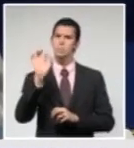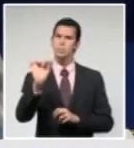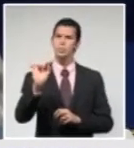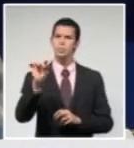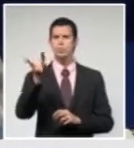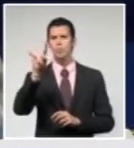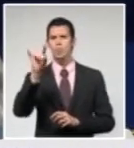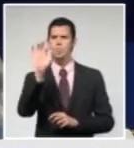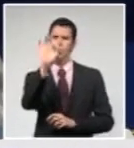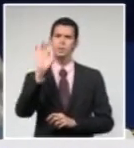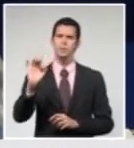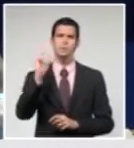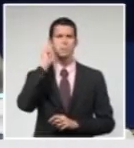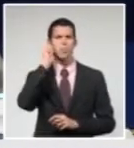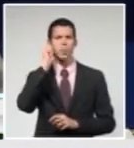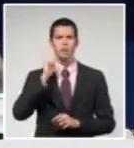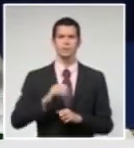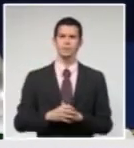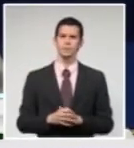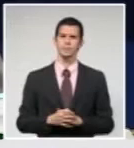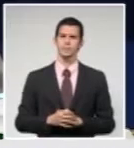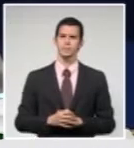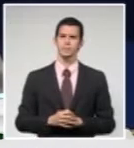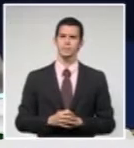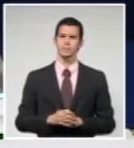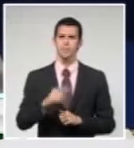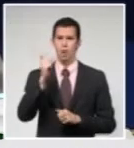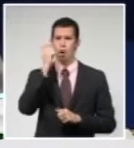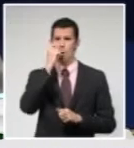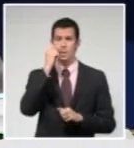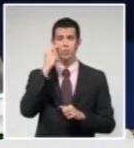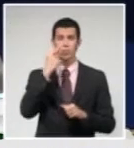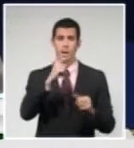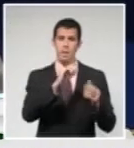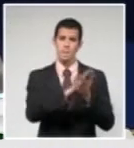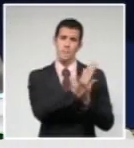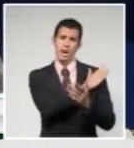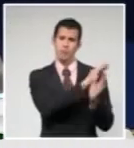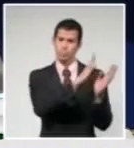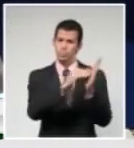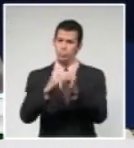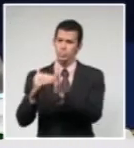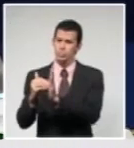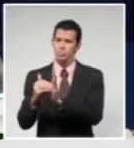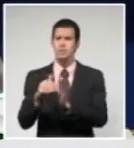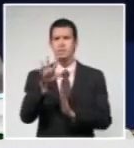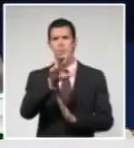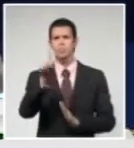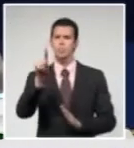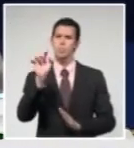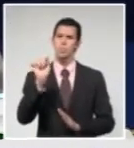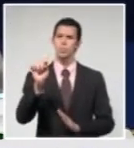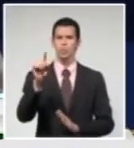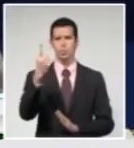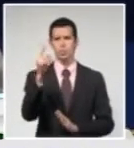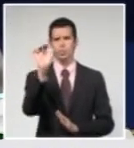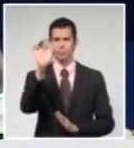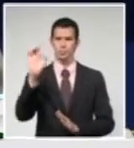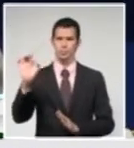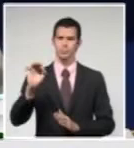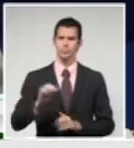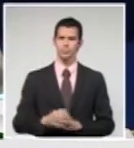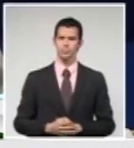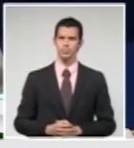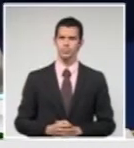testing. Overall, 61% of all positive cases on the island since the pandemic